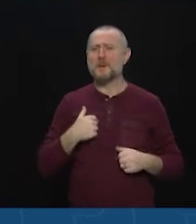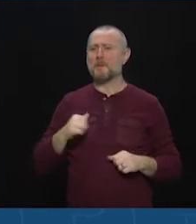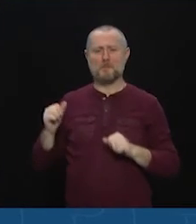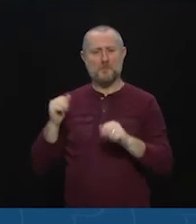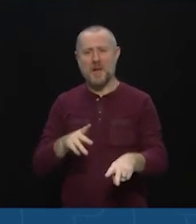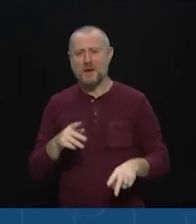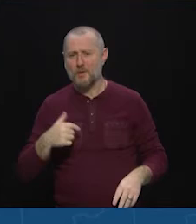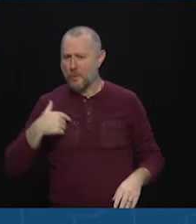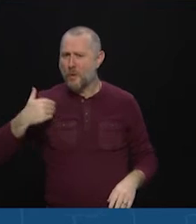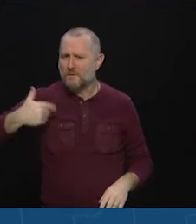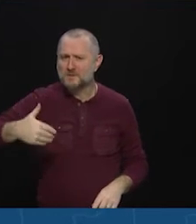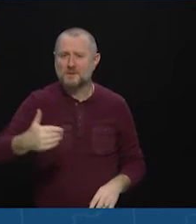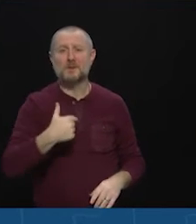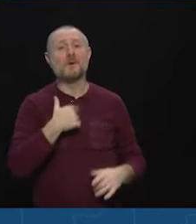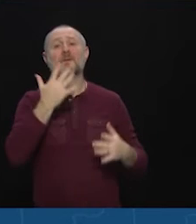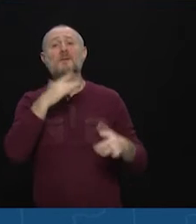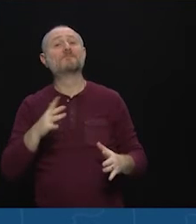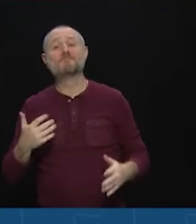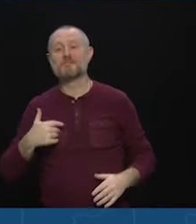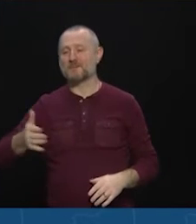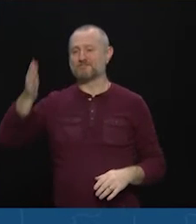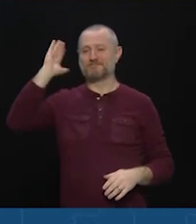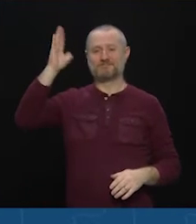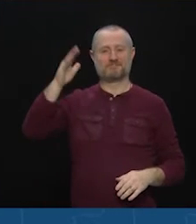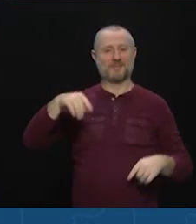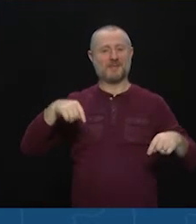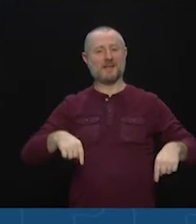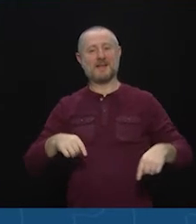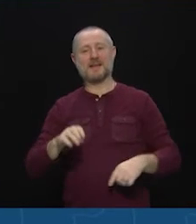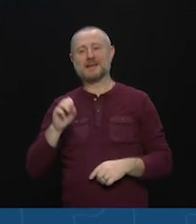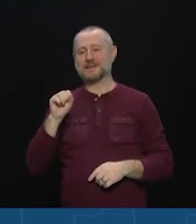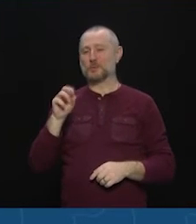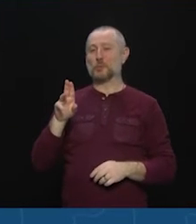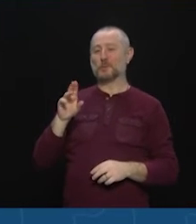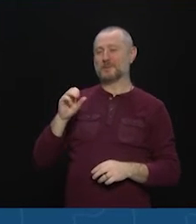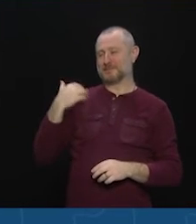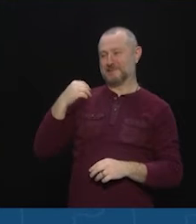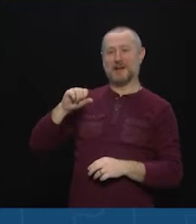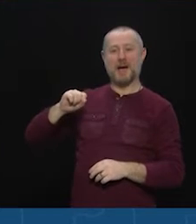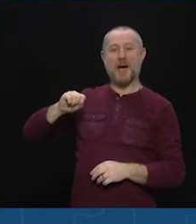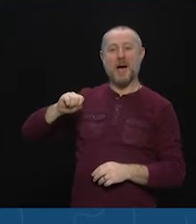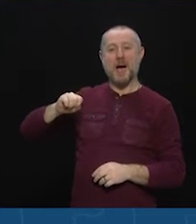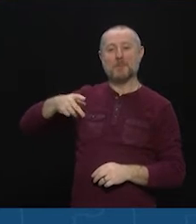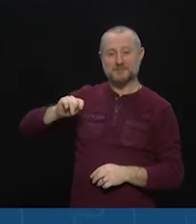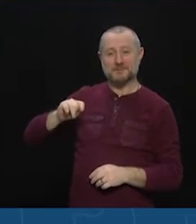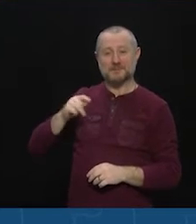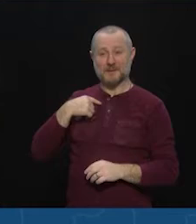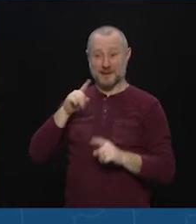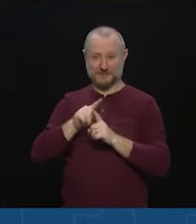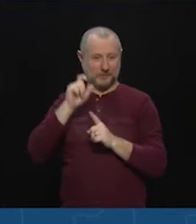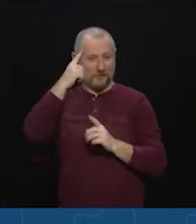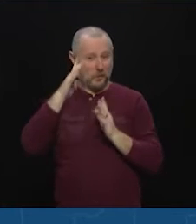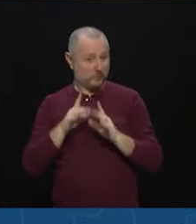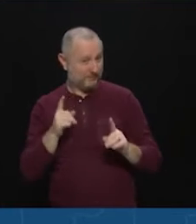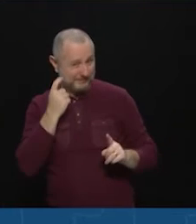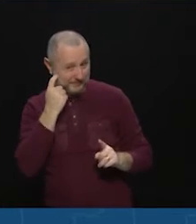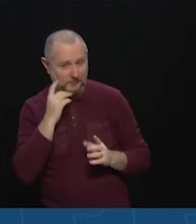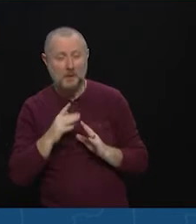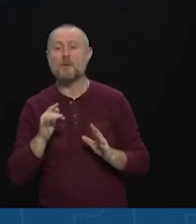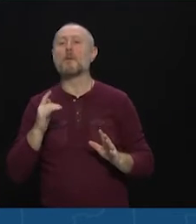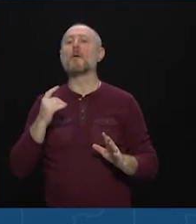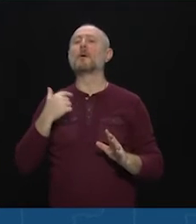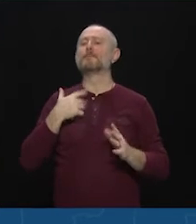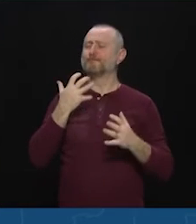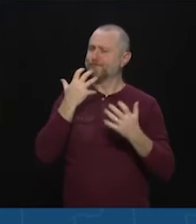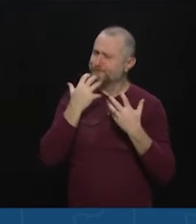the Syracuse University commencement back in September. Again, on the job just a couple of weeks, but I wanted to show how much I value this region,